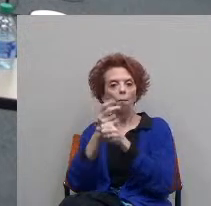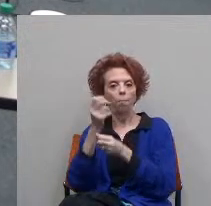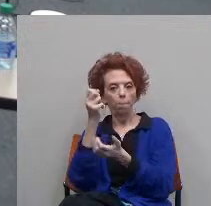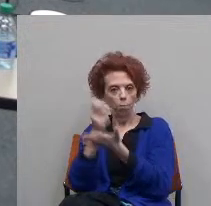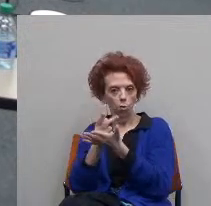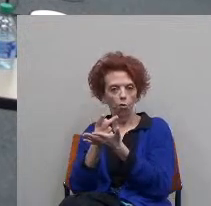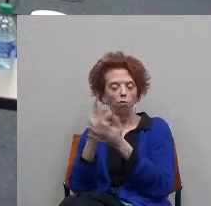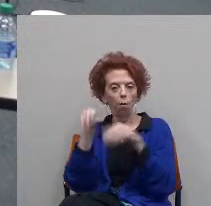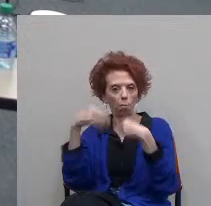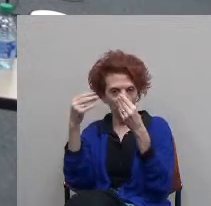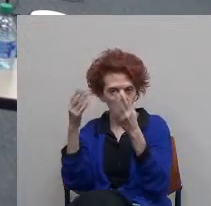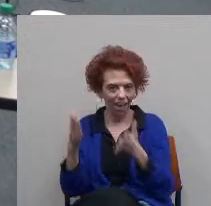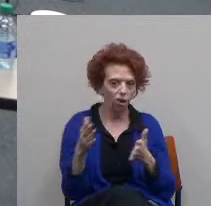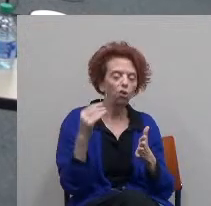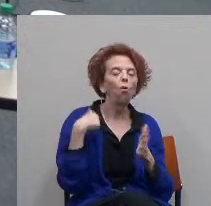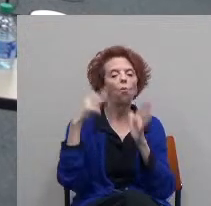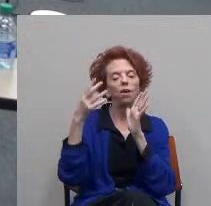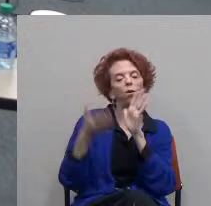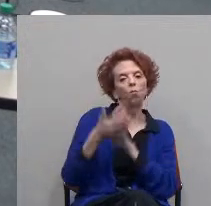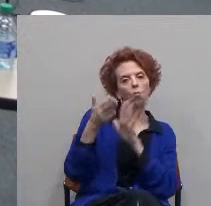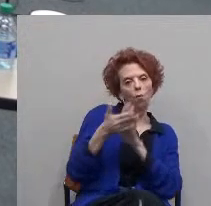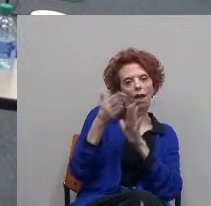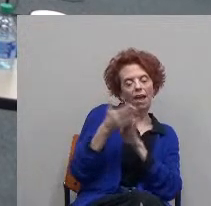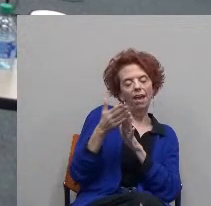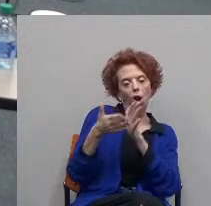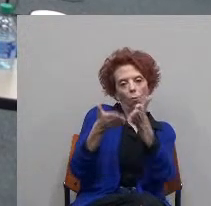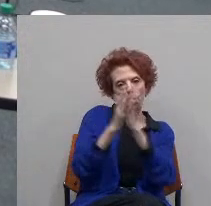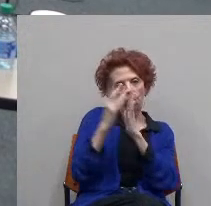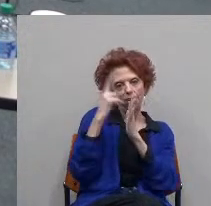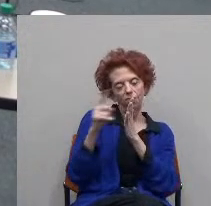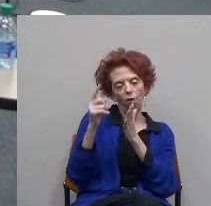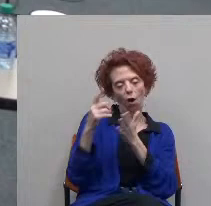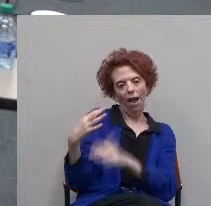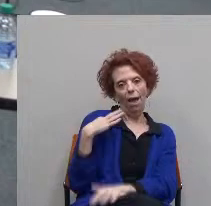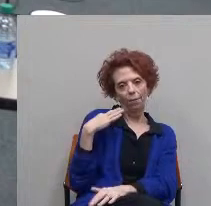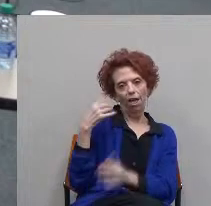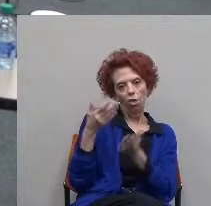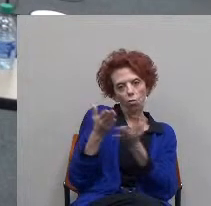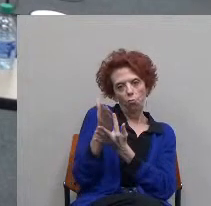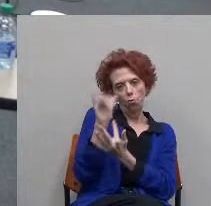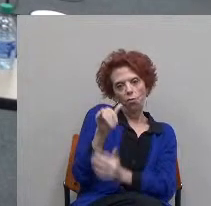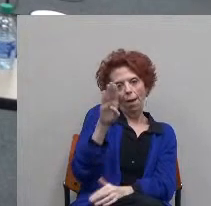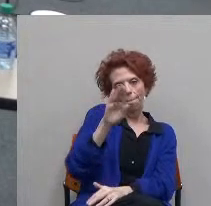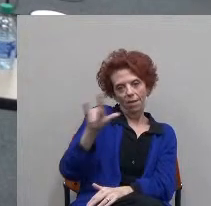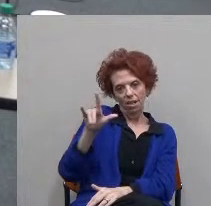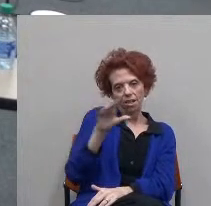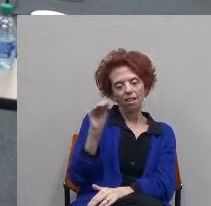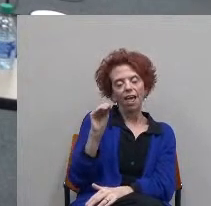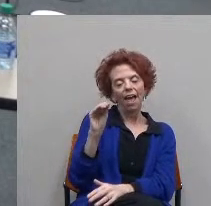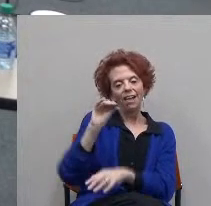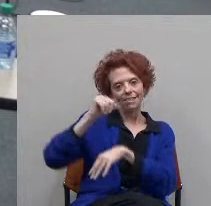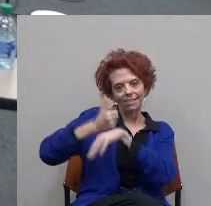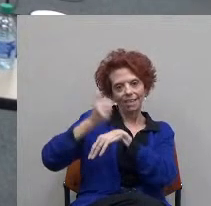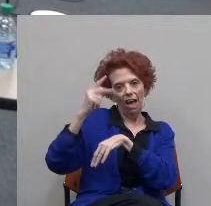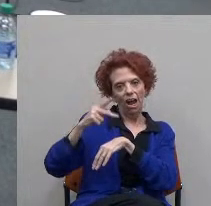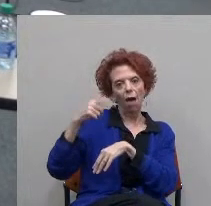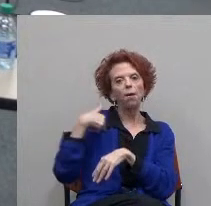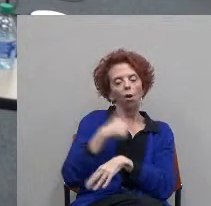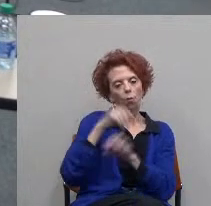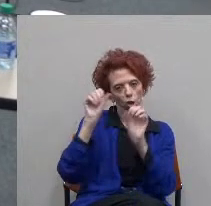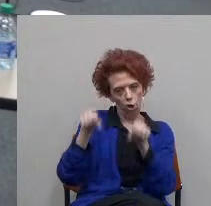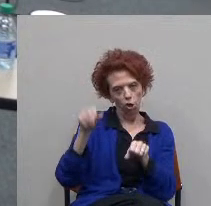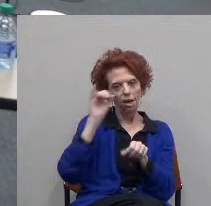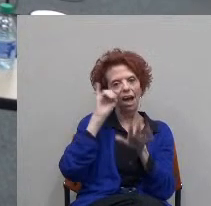We ran a request for applications process through that bill and through the work on that bill and the implementation, and we were able